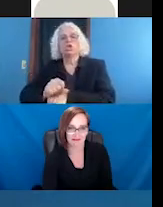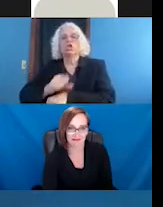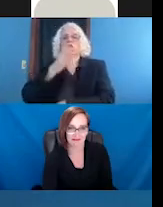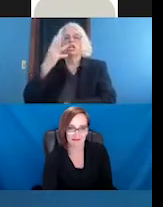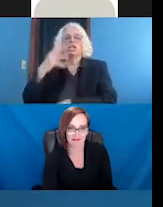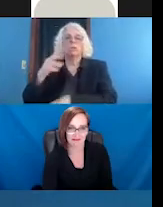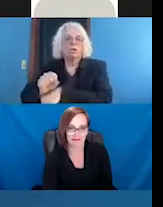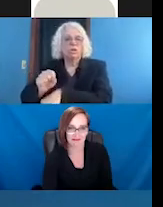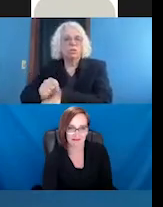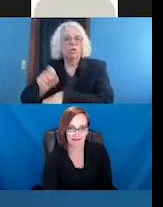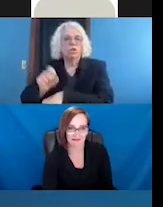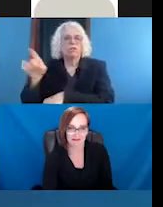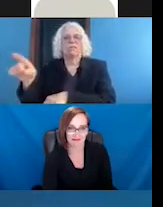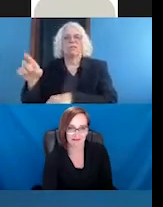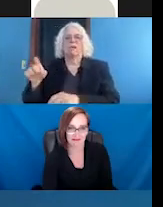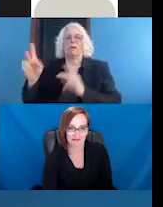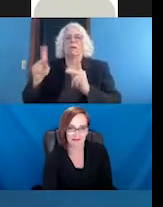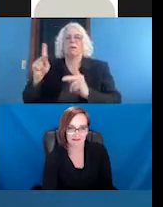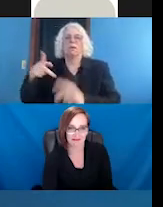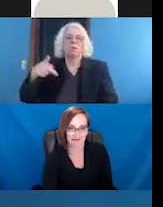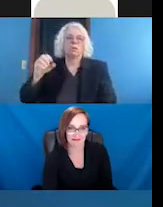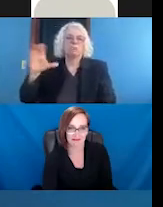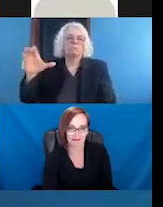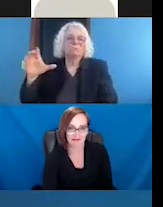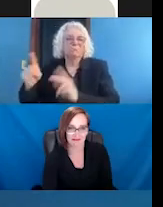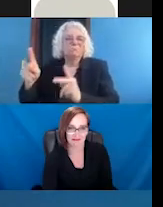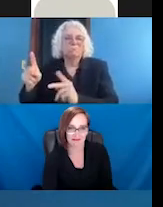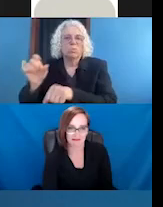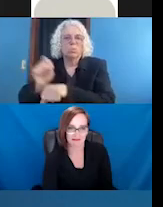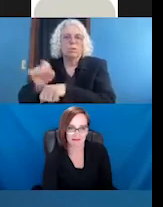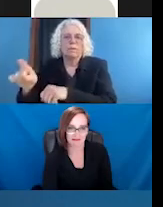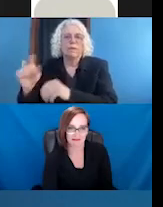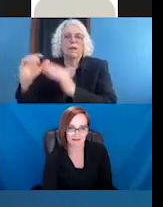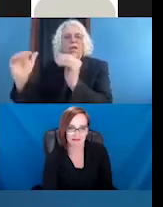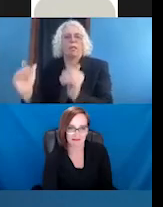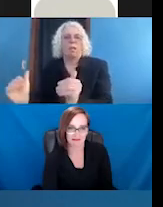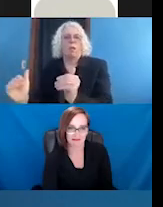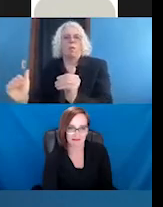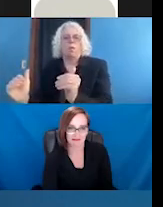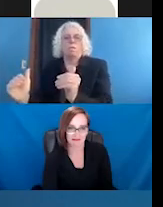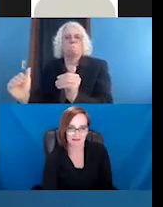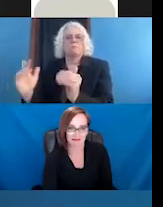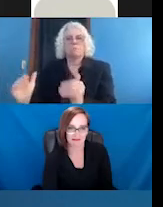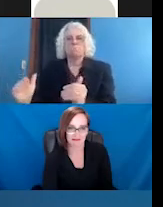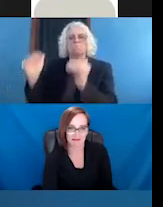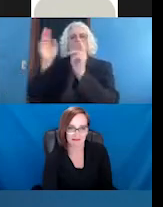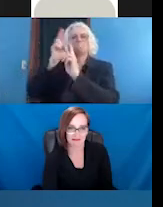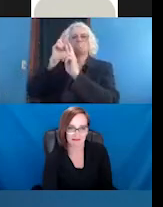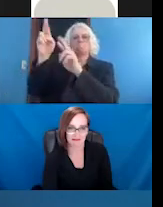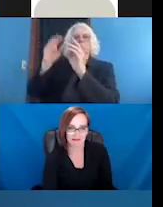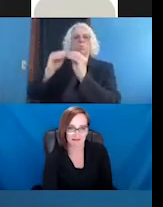We need to address that particular inequity to keep our system running.